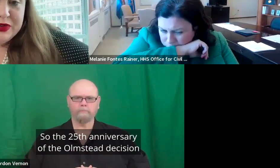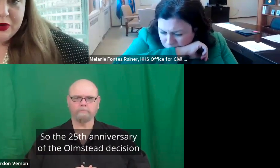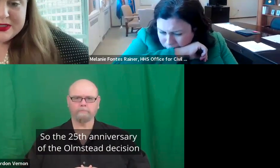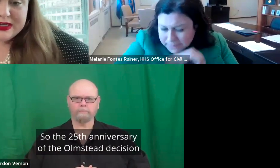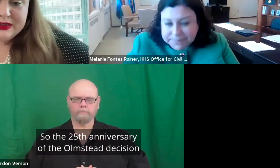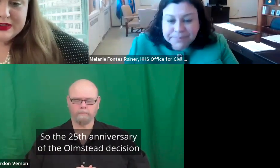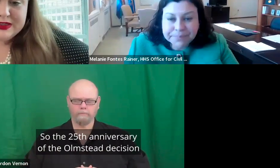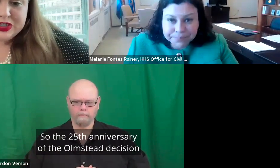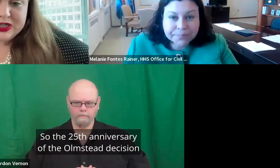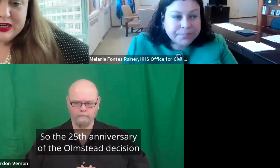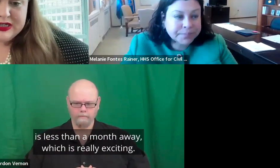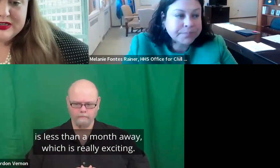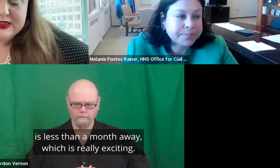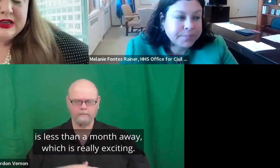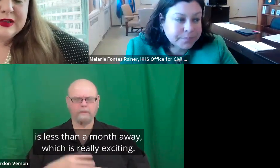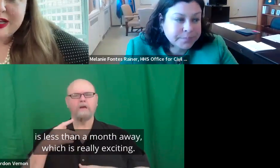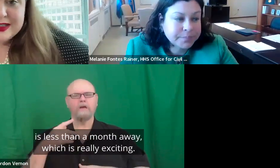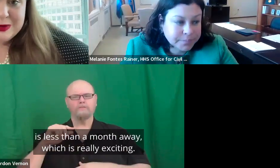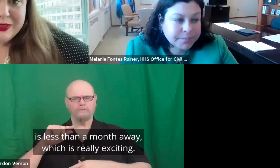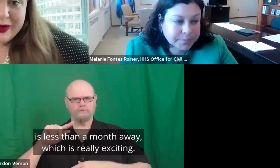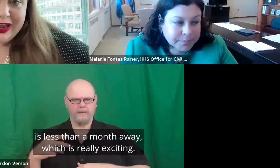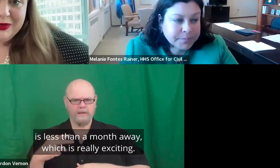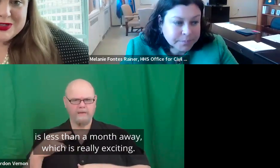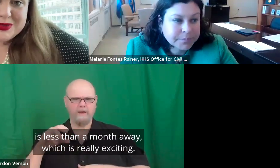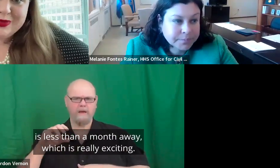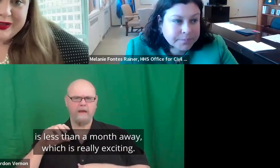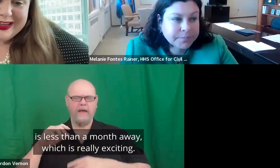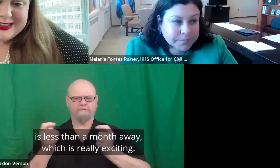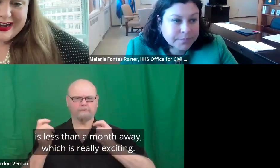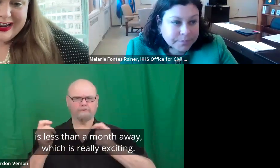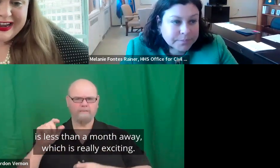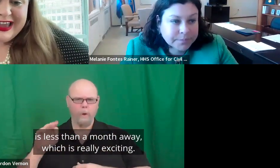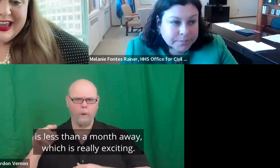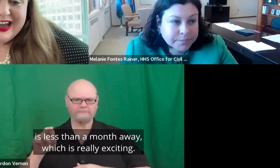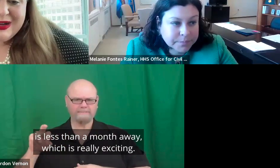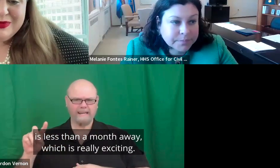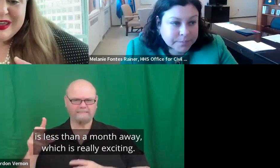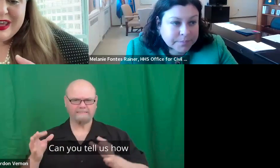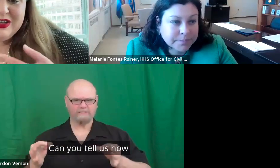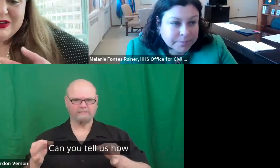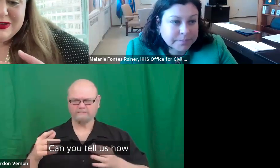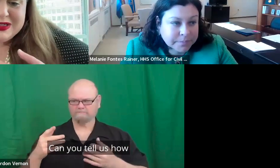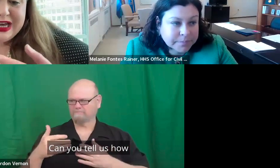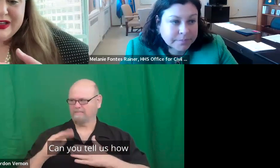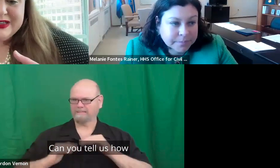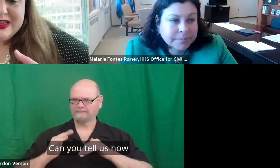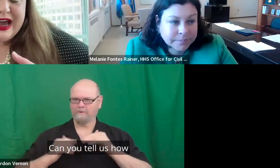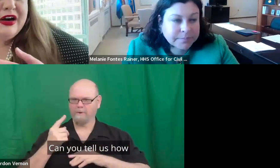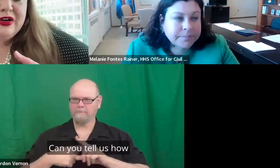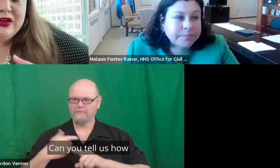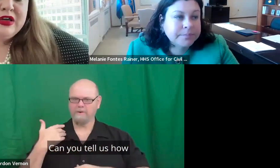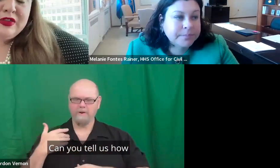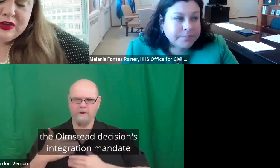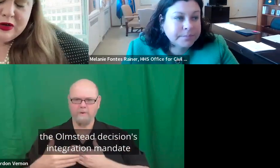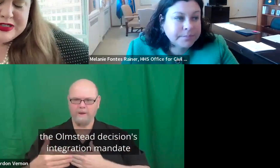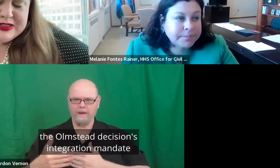anniversary of the Olstead decision is less than a month away, which is really exciting. Can you tell us